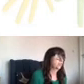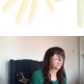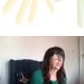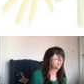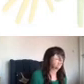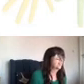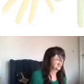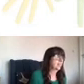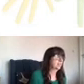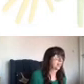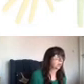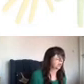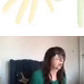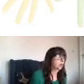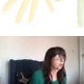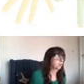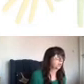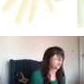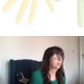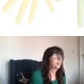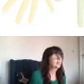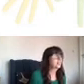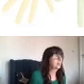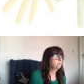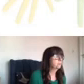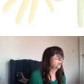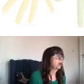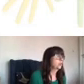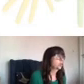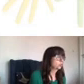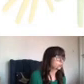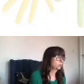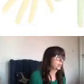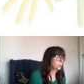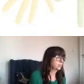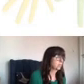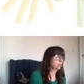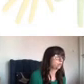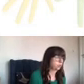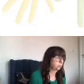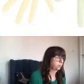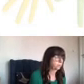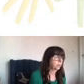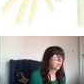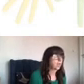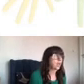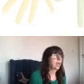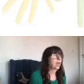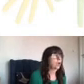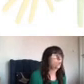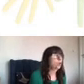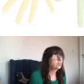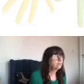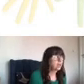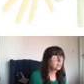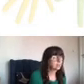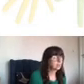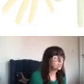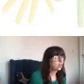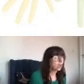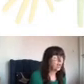have undertaken for decades now an argument that deaf people are a cultural linguistic group.